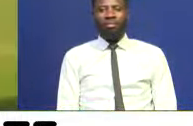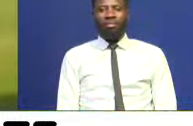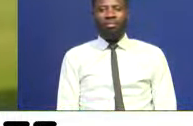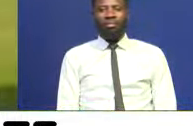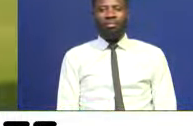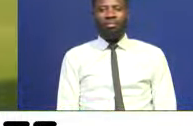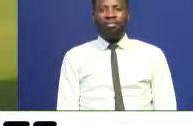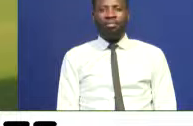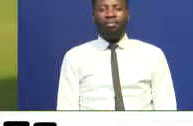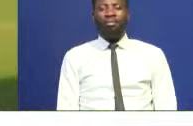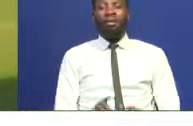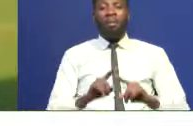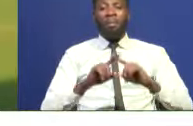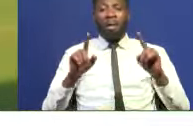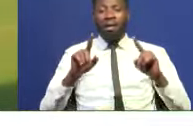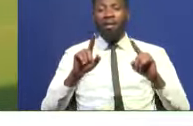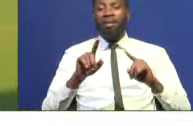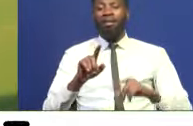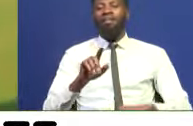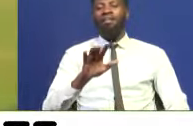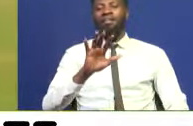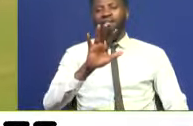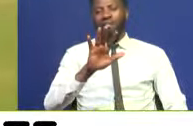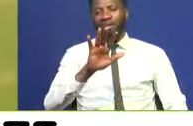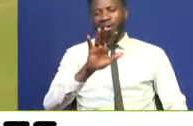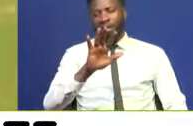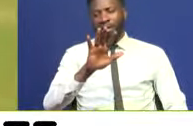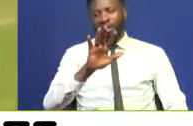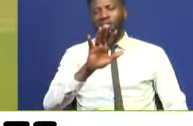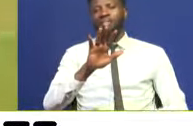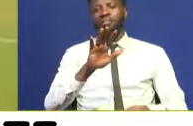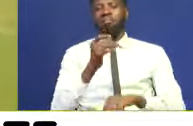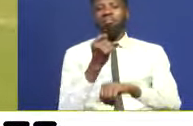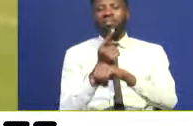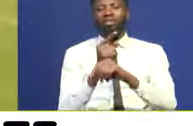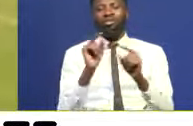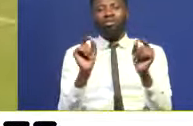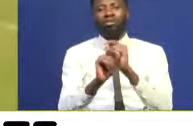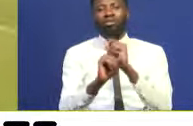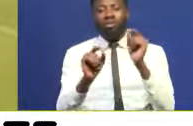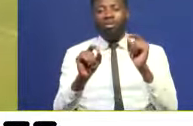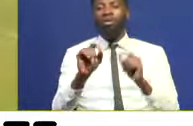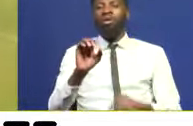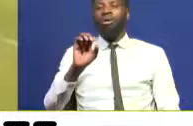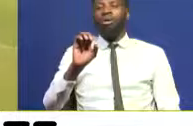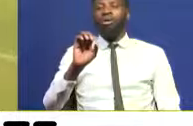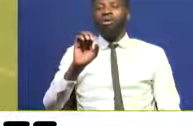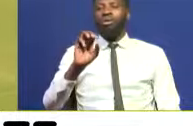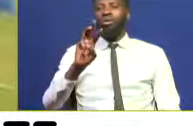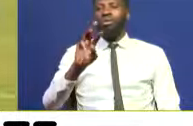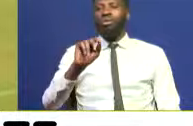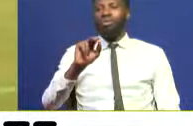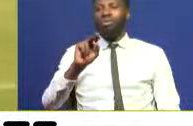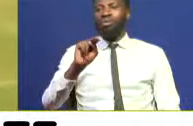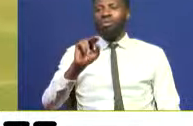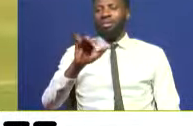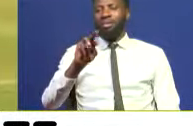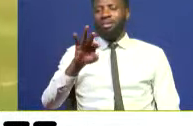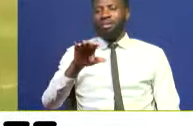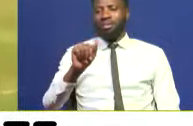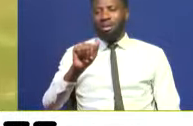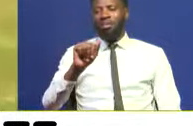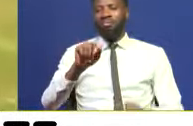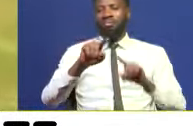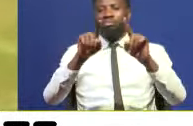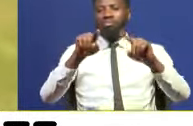Their lead only lasted for 5 second-half minutes before Bernard Wanyama leveled for Leopards, who held on to the final whistle to